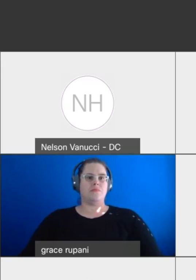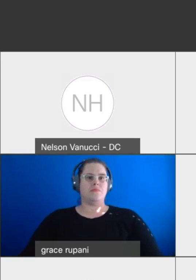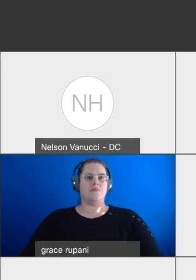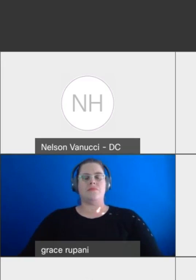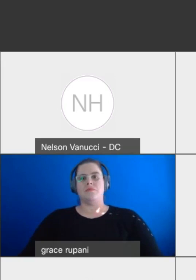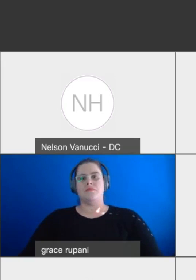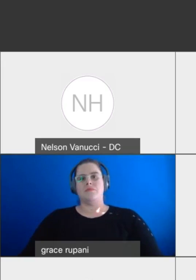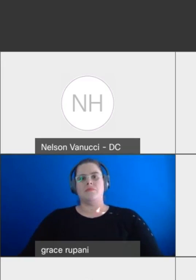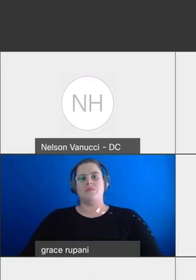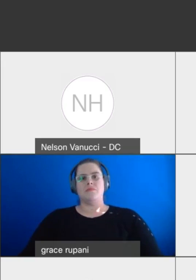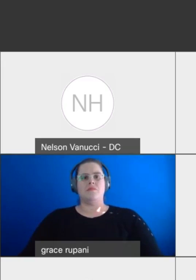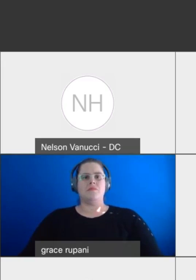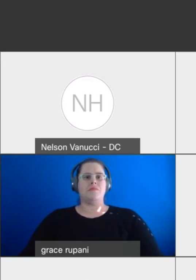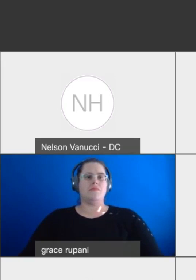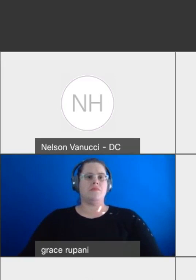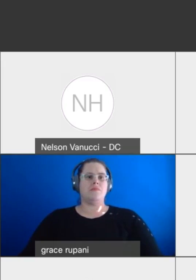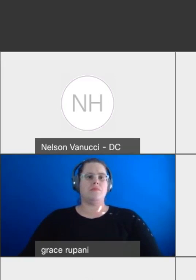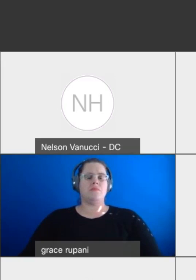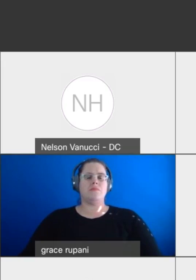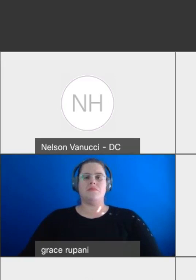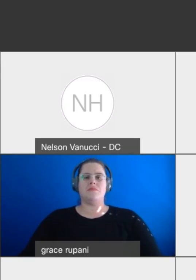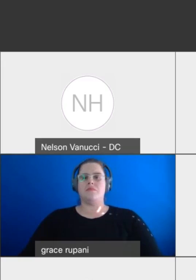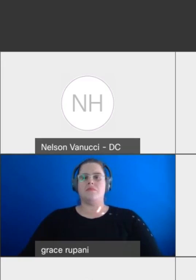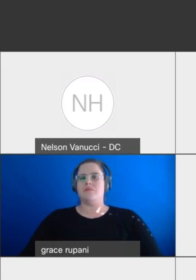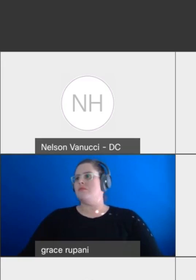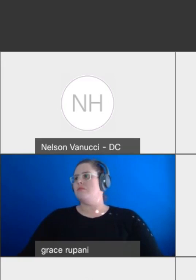Any updates on the Appendix K? No.